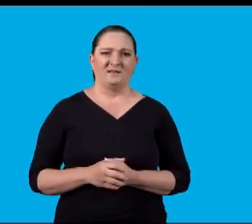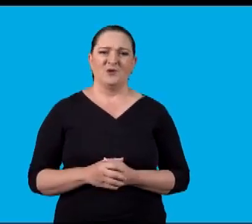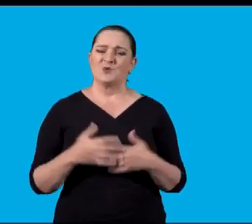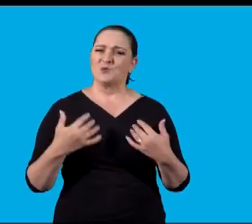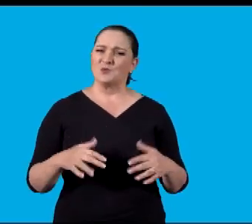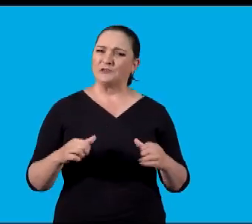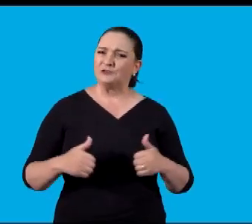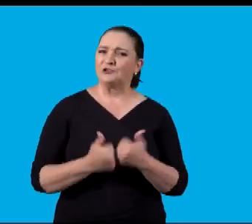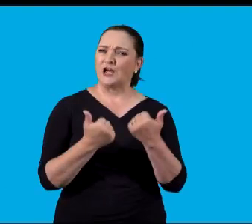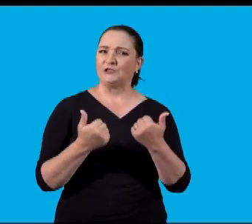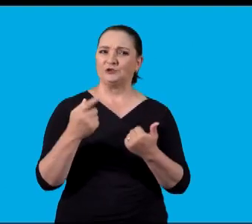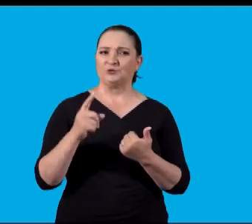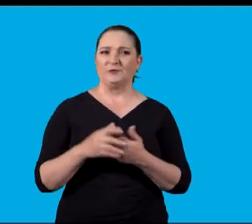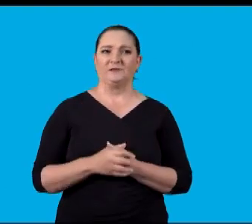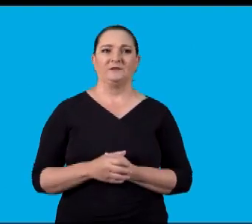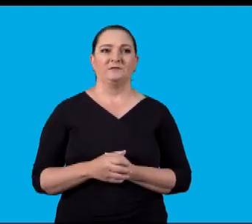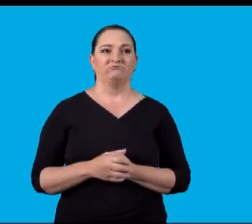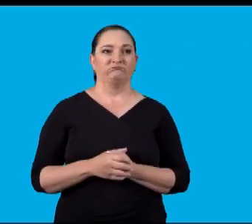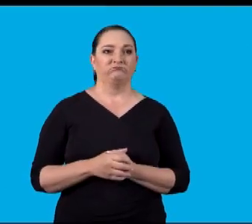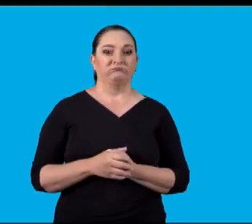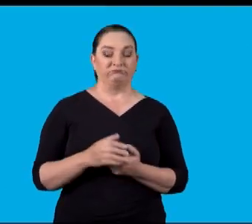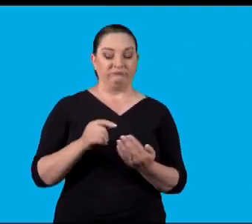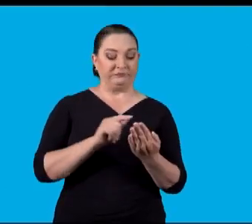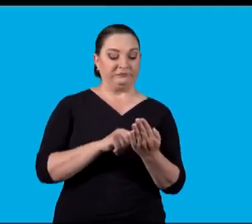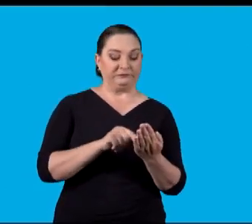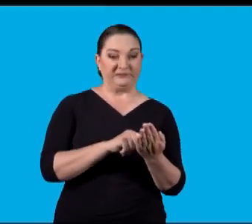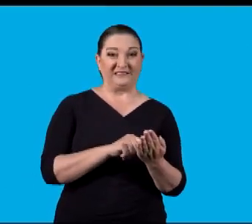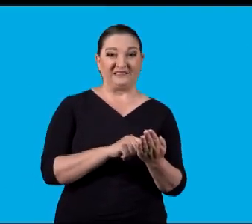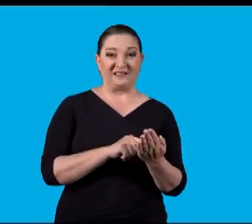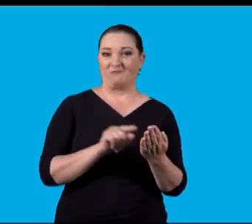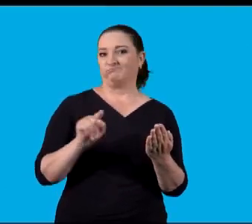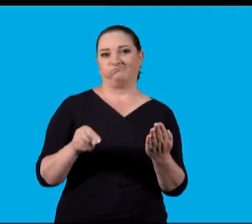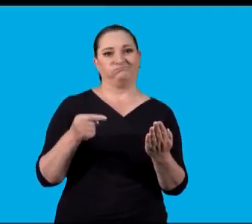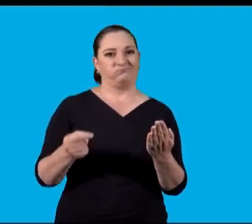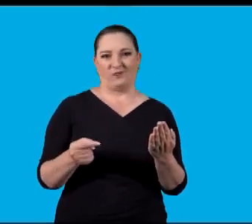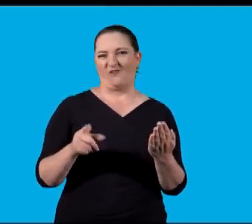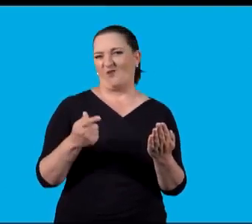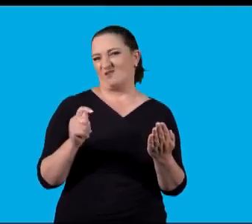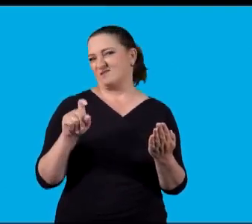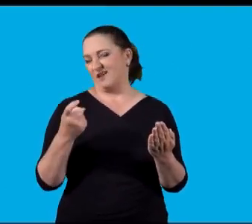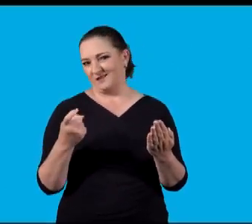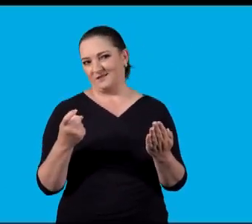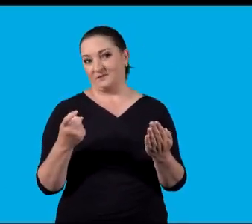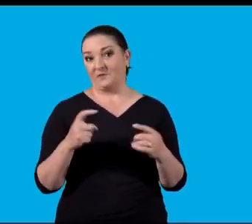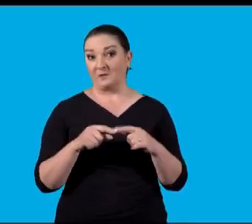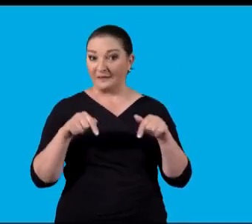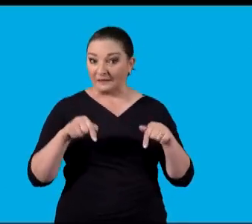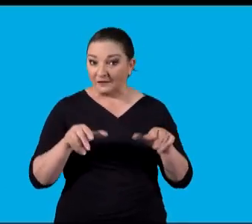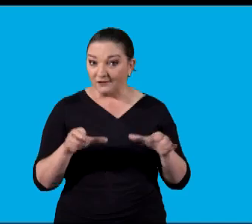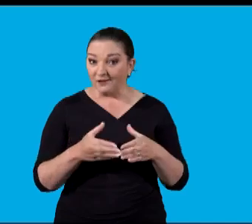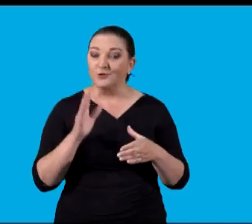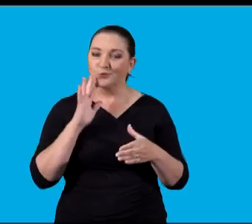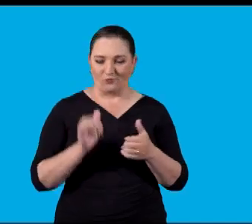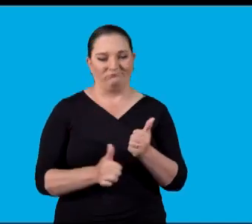The biggest challenge with taxation paid is the inability to calculate the correct amount that has been paid for taxation. But in